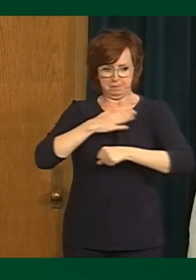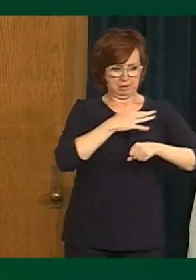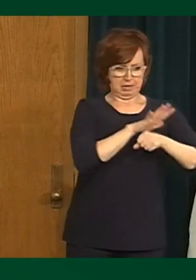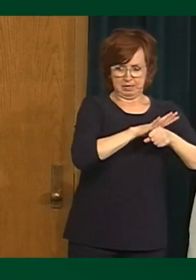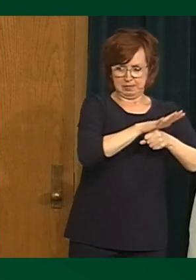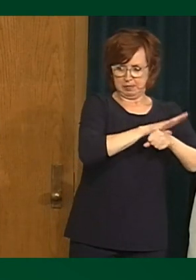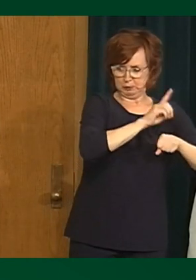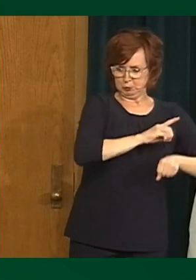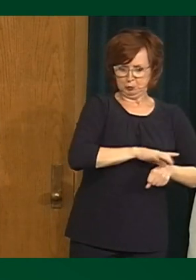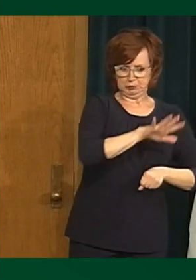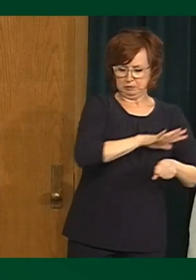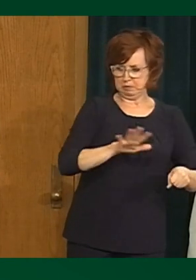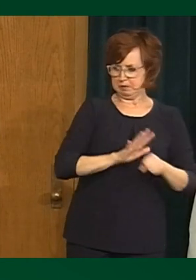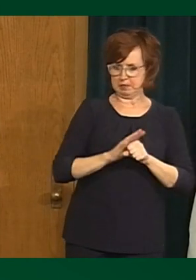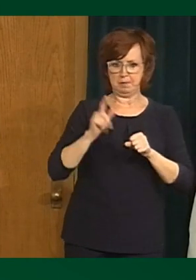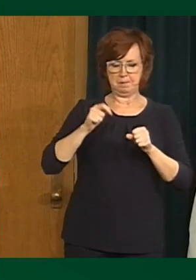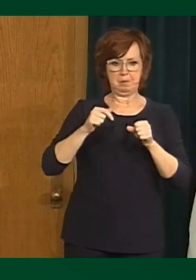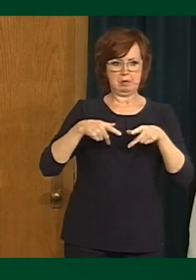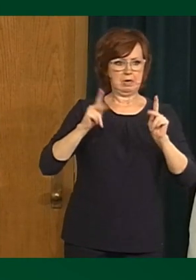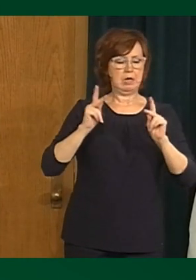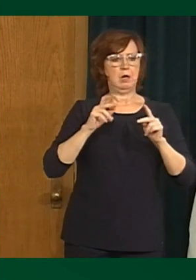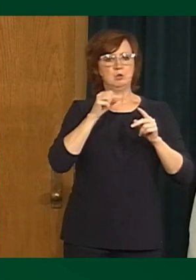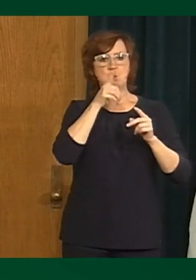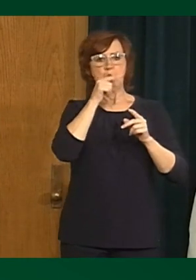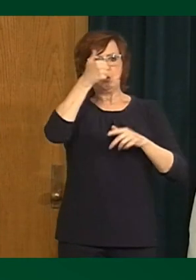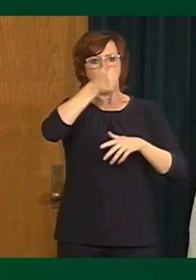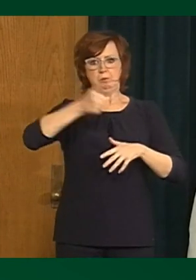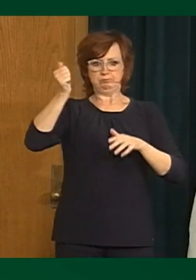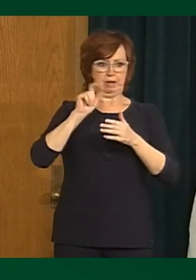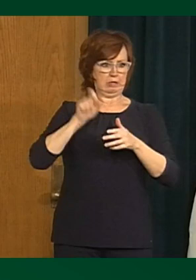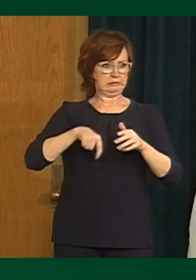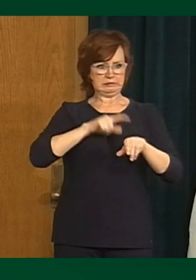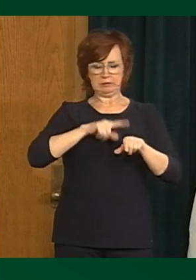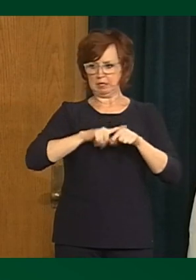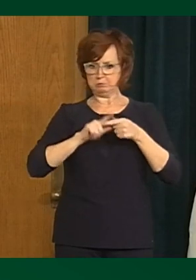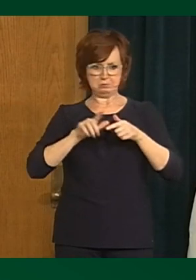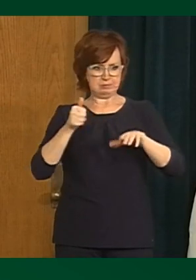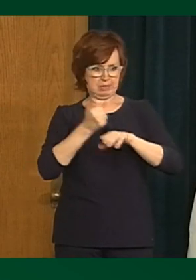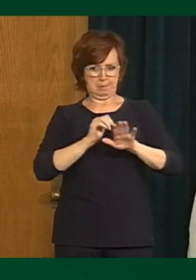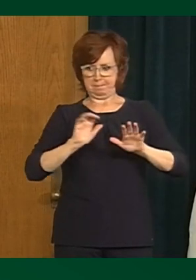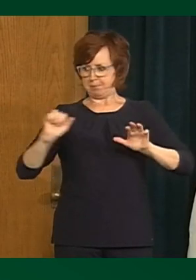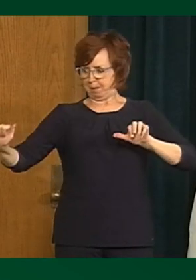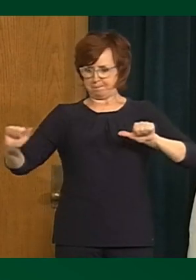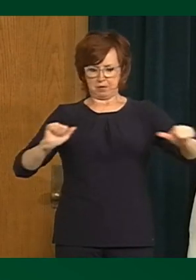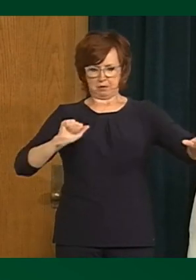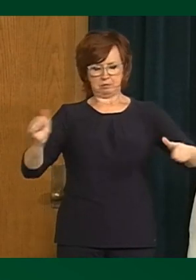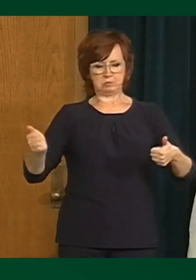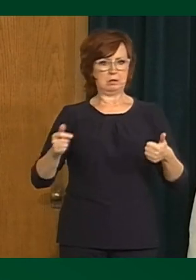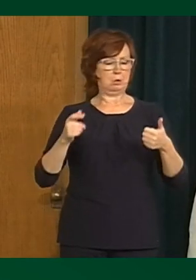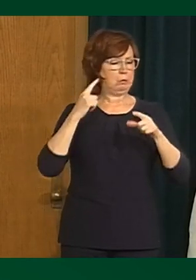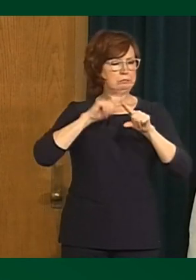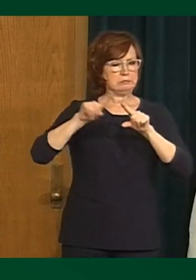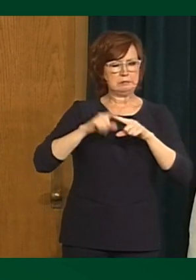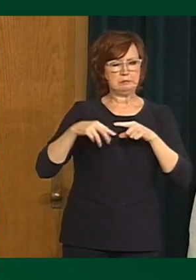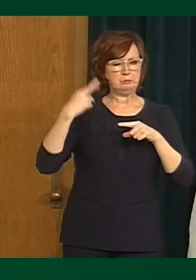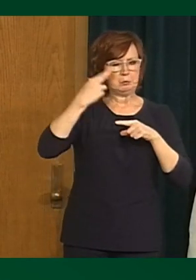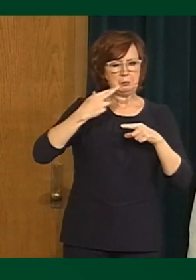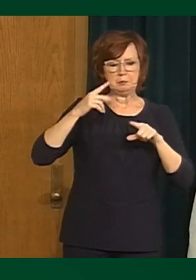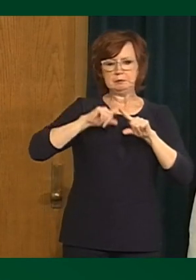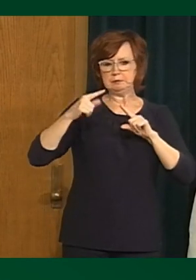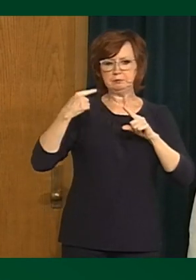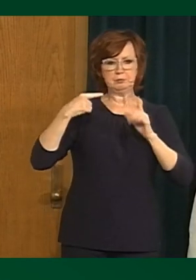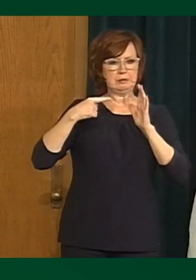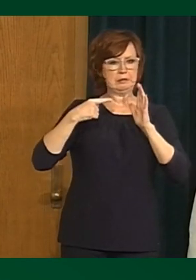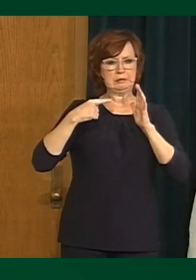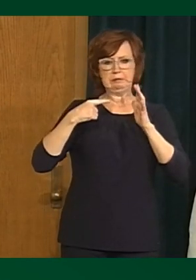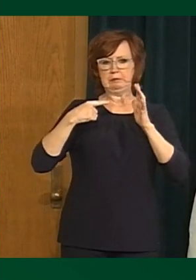is, or at least give us something that allows them to prepare? You're exactly right. There are many of the, Dr. Shahab, you may have something to add here as well, but there's a number of